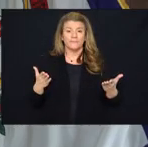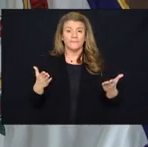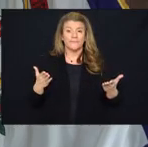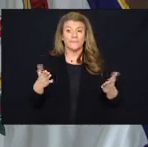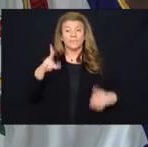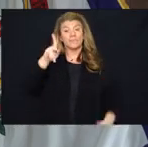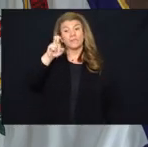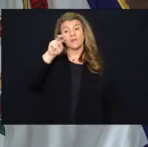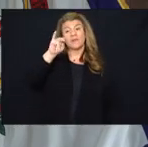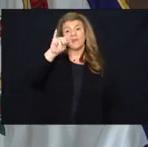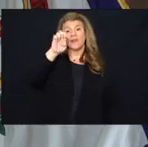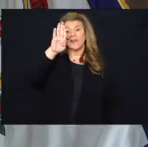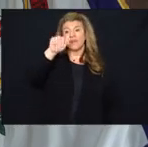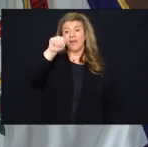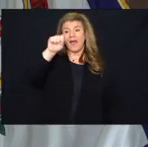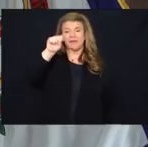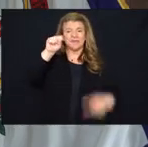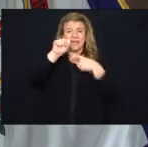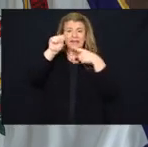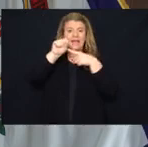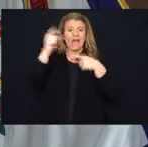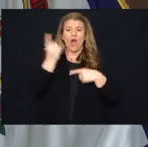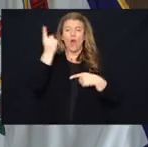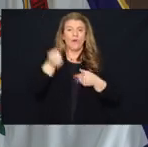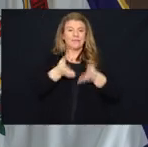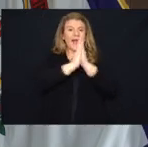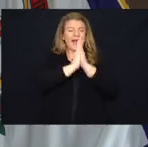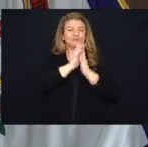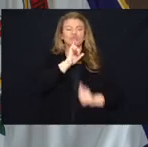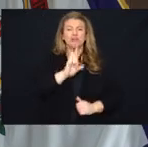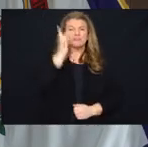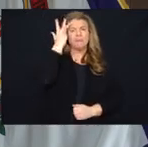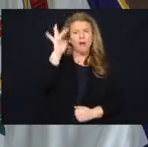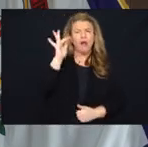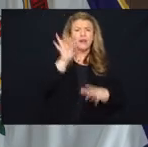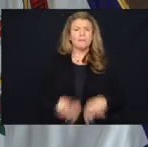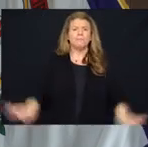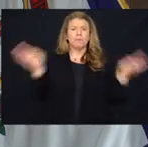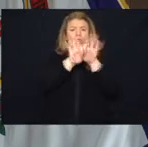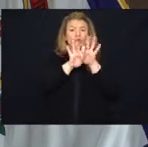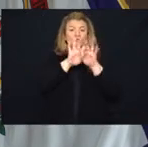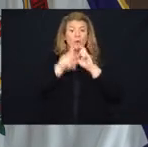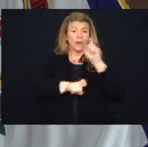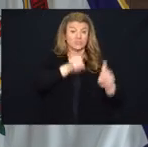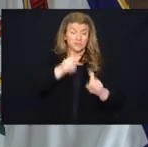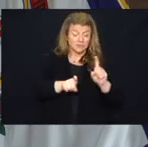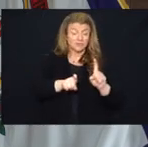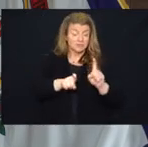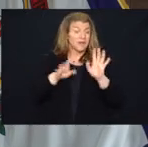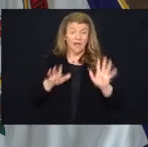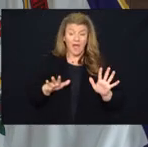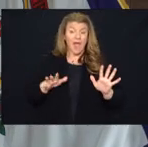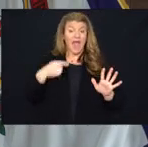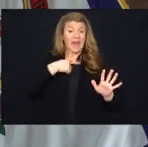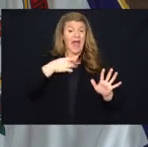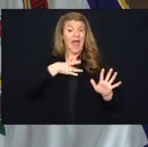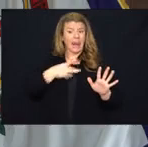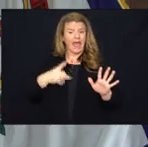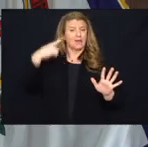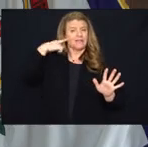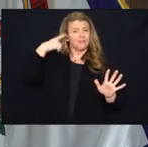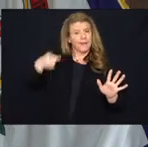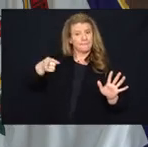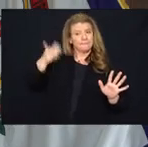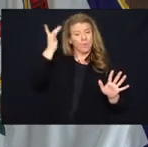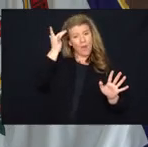Kenny Bass always asks some really intelligent and really important questions. And I just, I like listening to Kenny